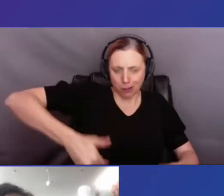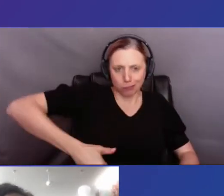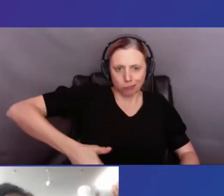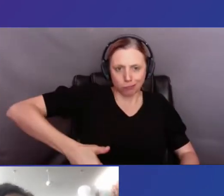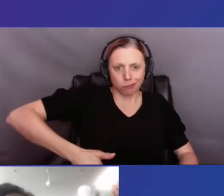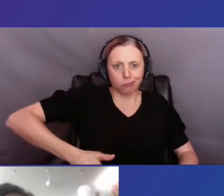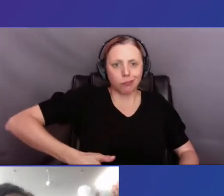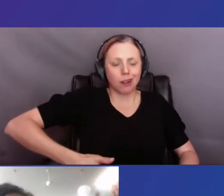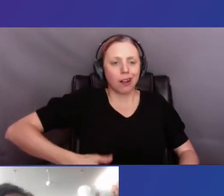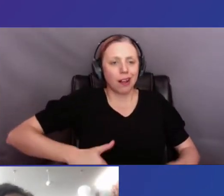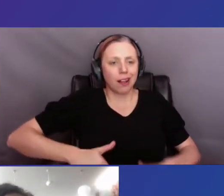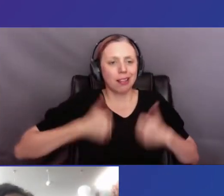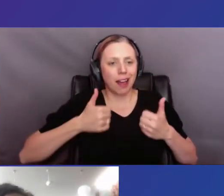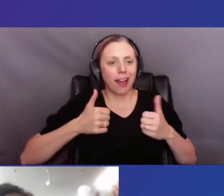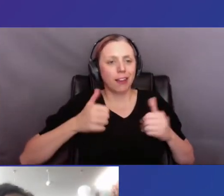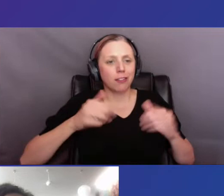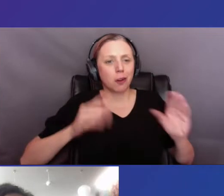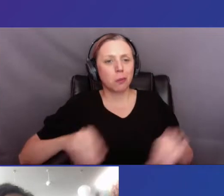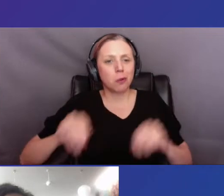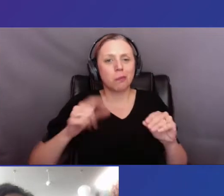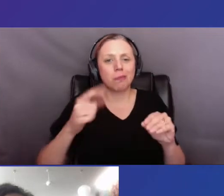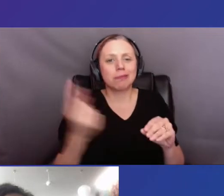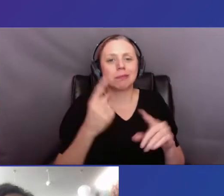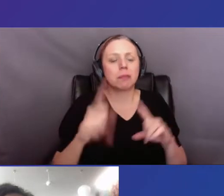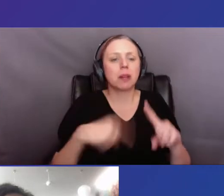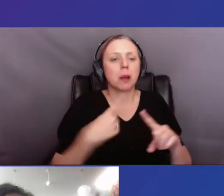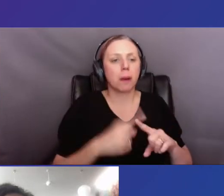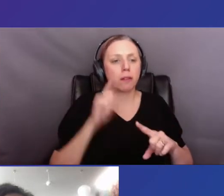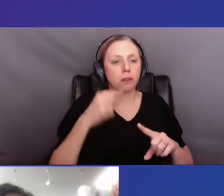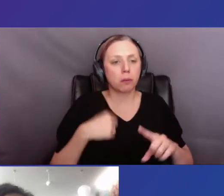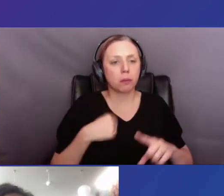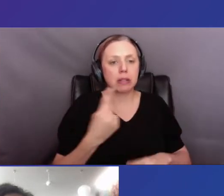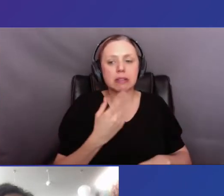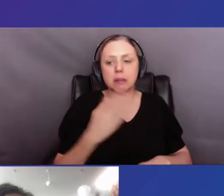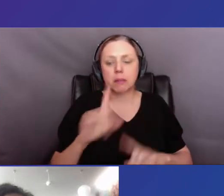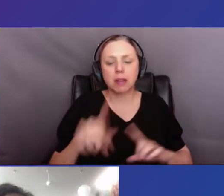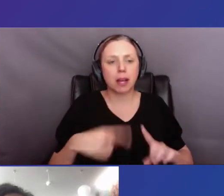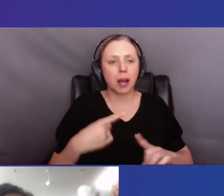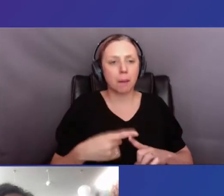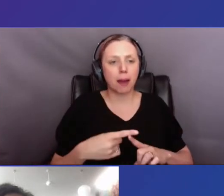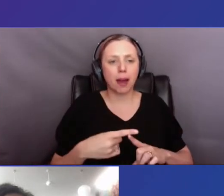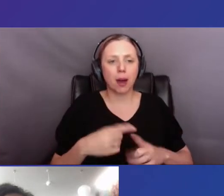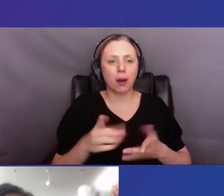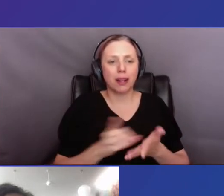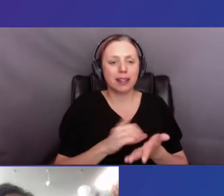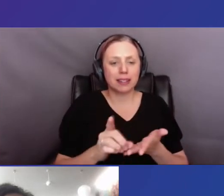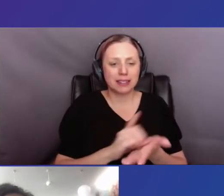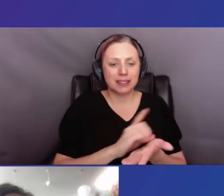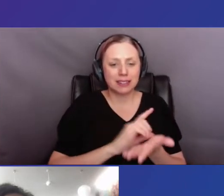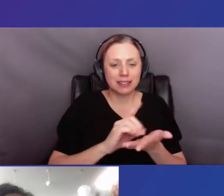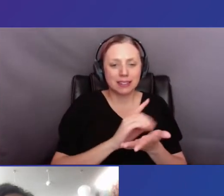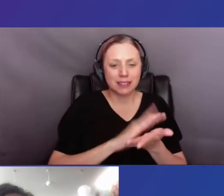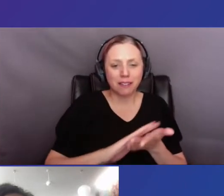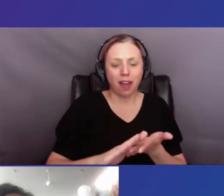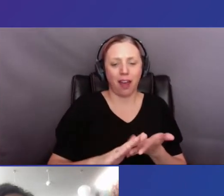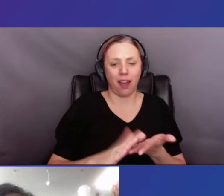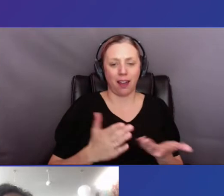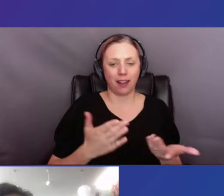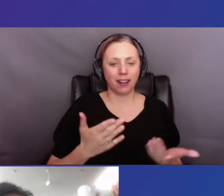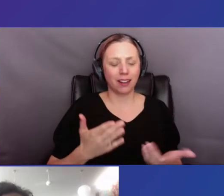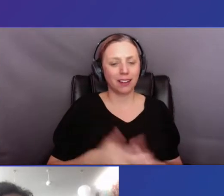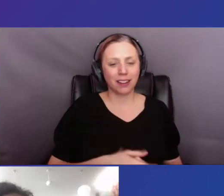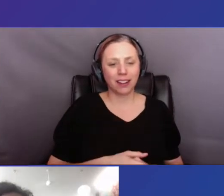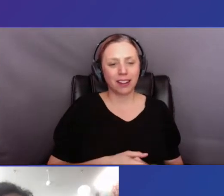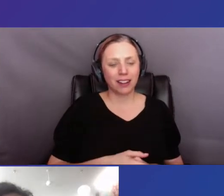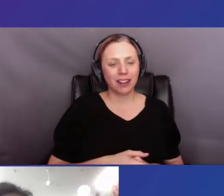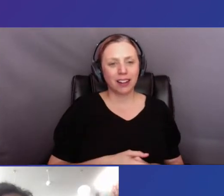life, something about, for me, it was something about the divine. And of course, that never would have happened if